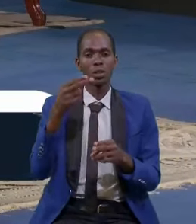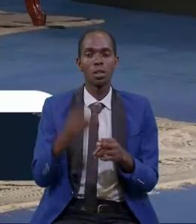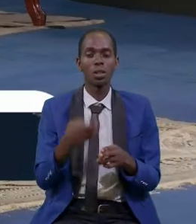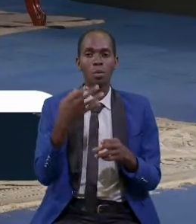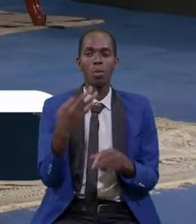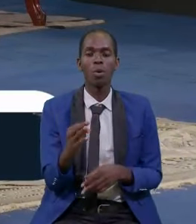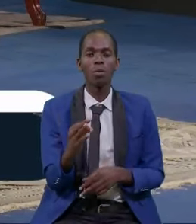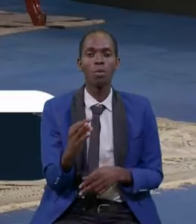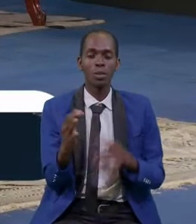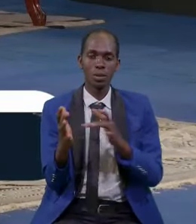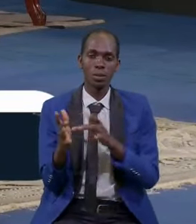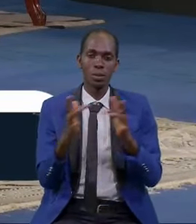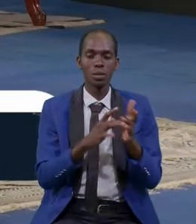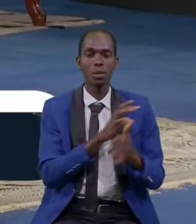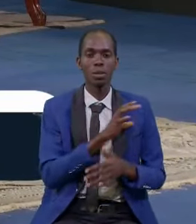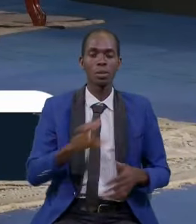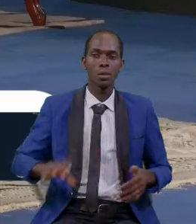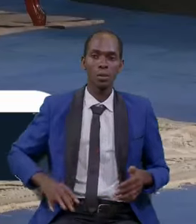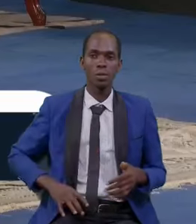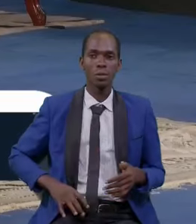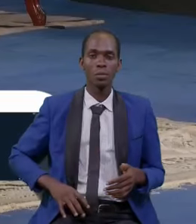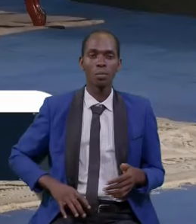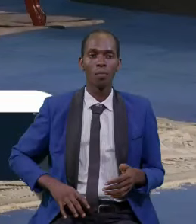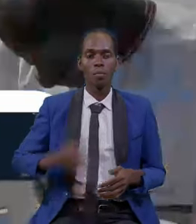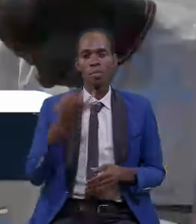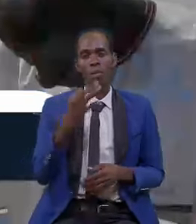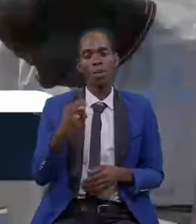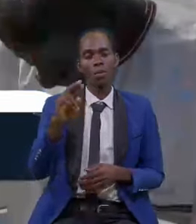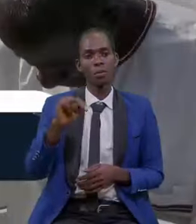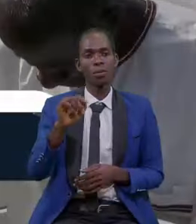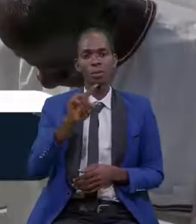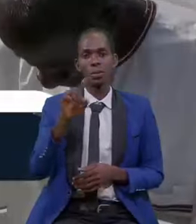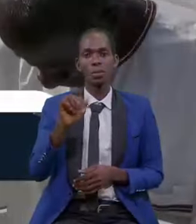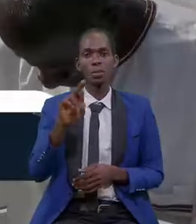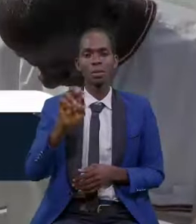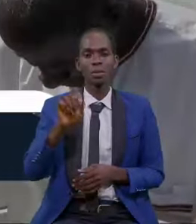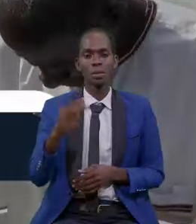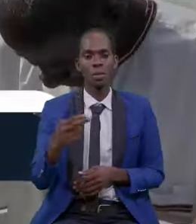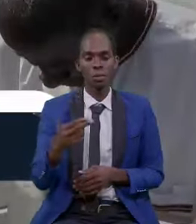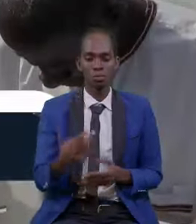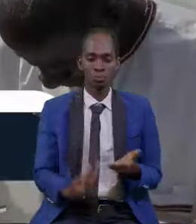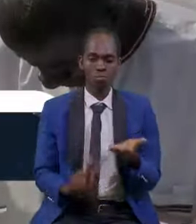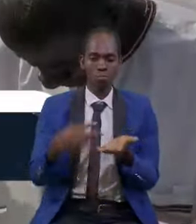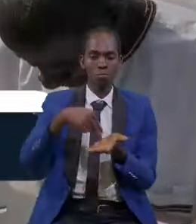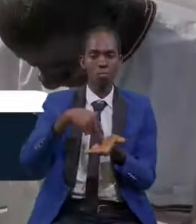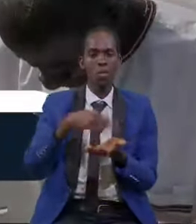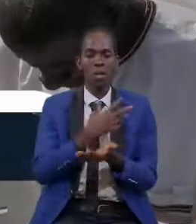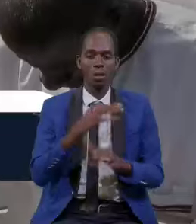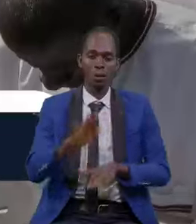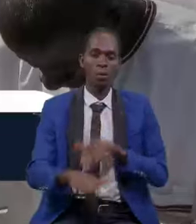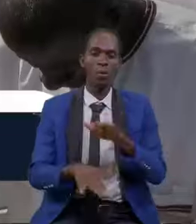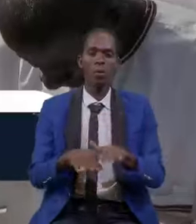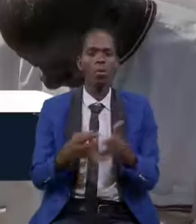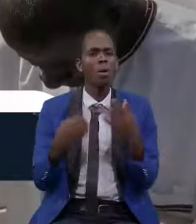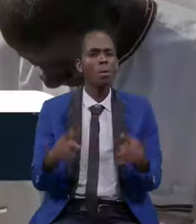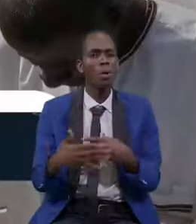of Jesus Christ of Nazareth. Rise up and walk. What happened?